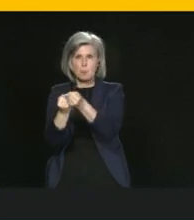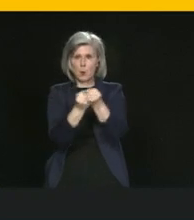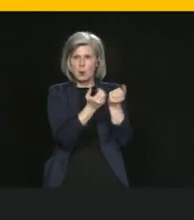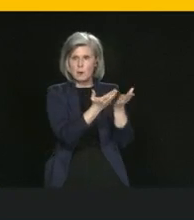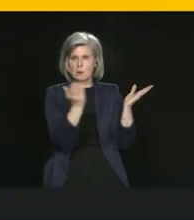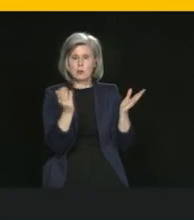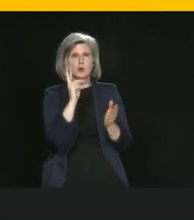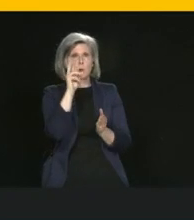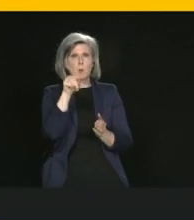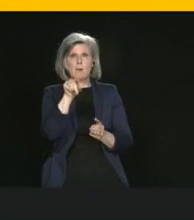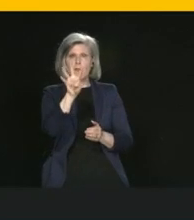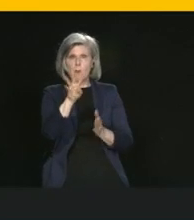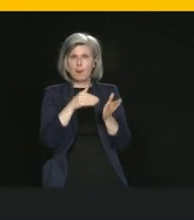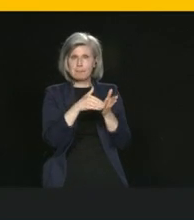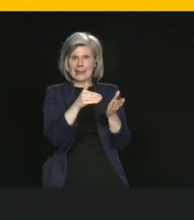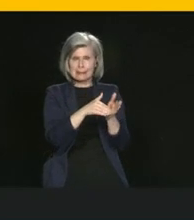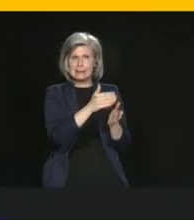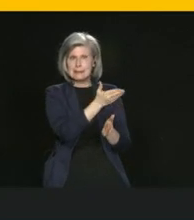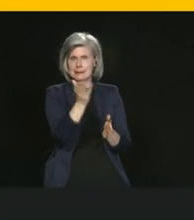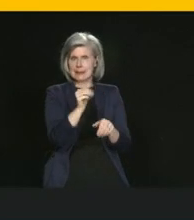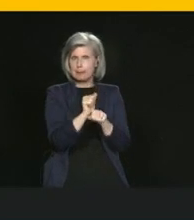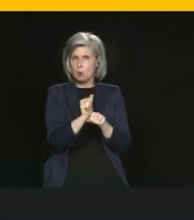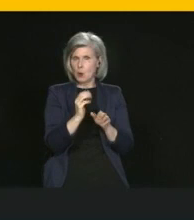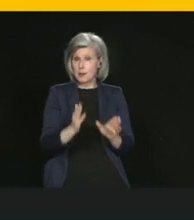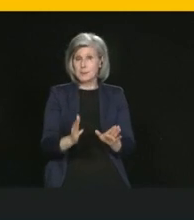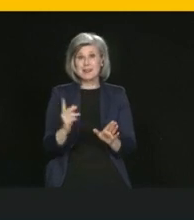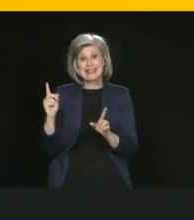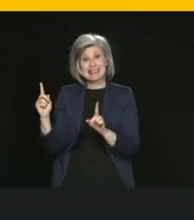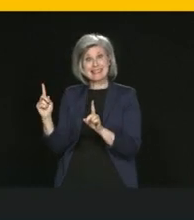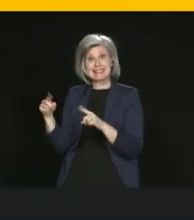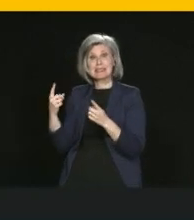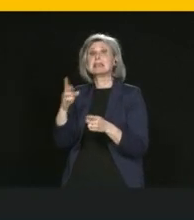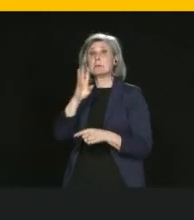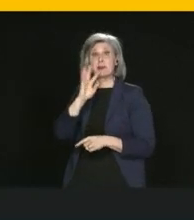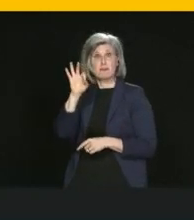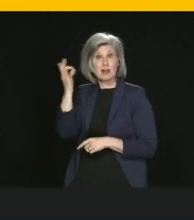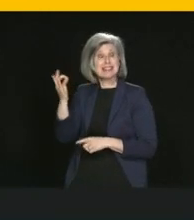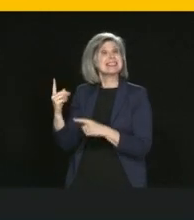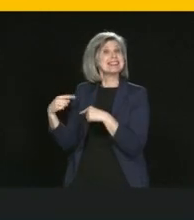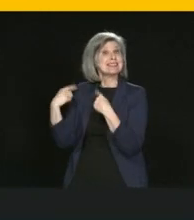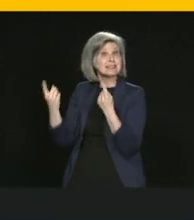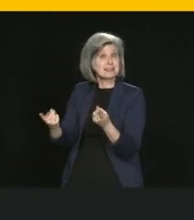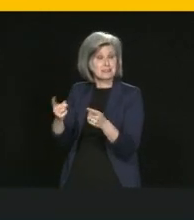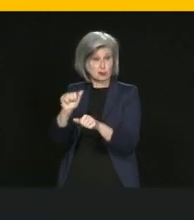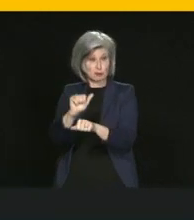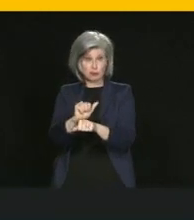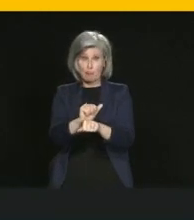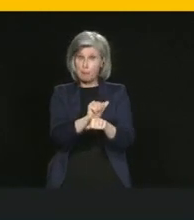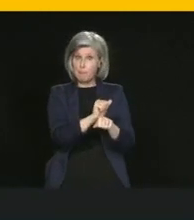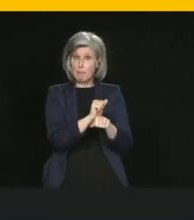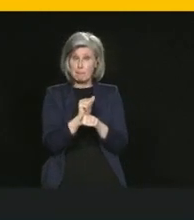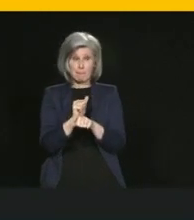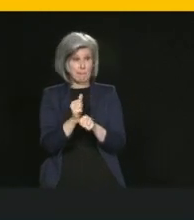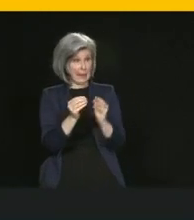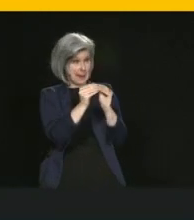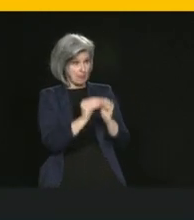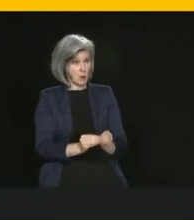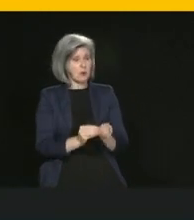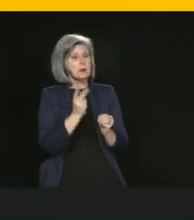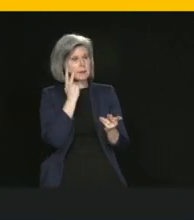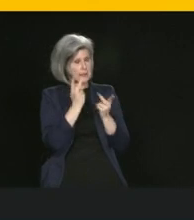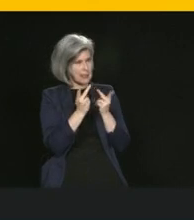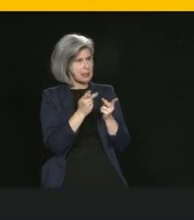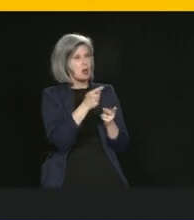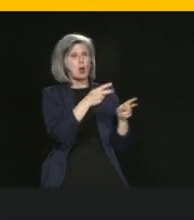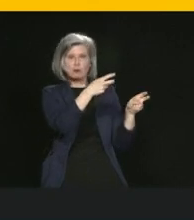recent job numbers have shown positive progress in terms of people returning to the workforce, but have also shown us that many Canadians